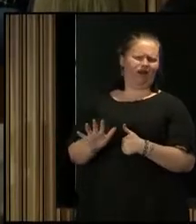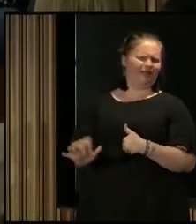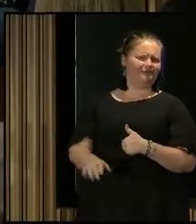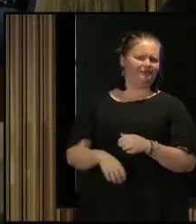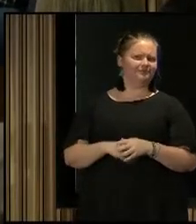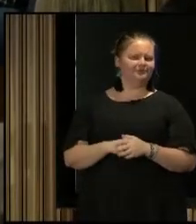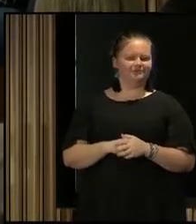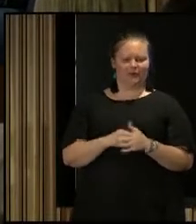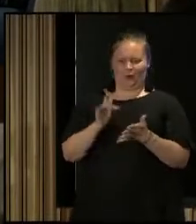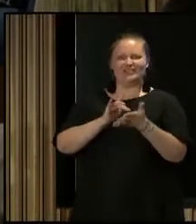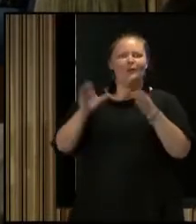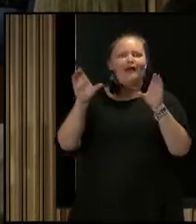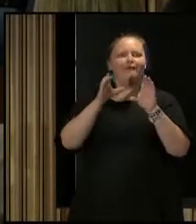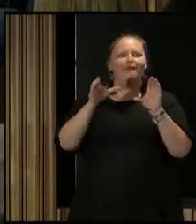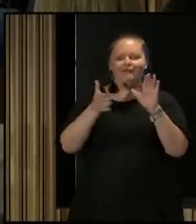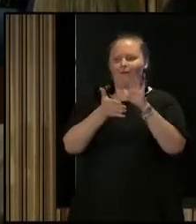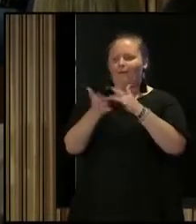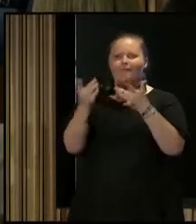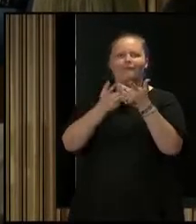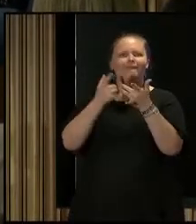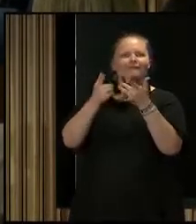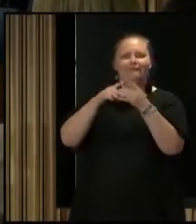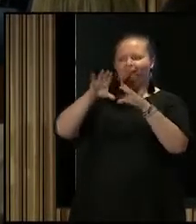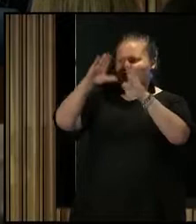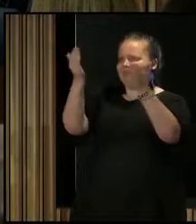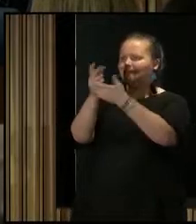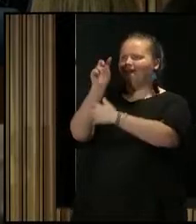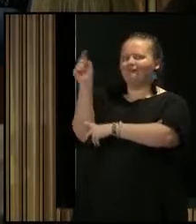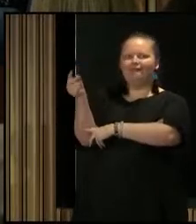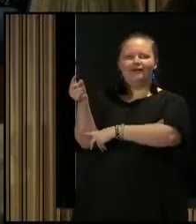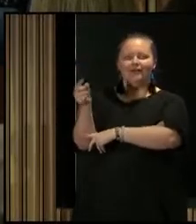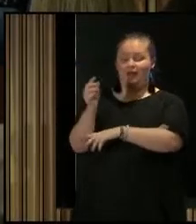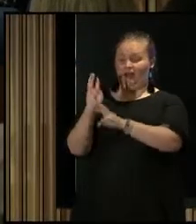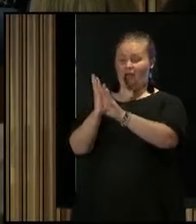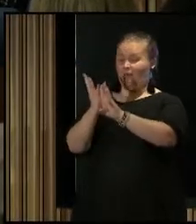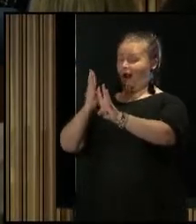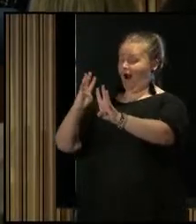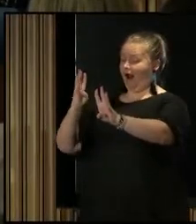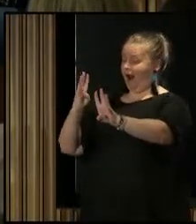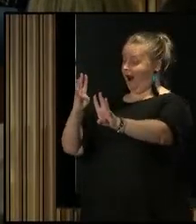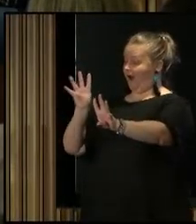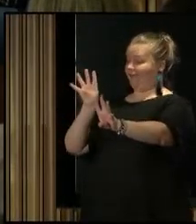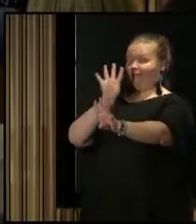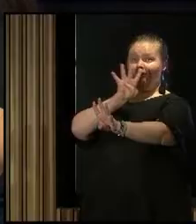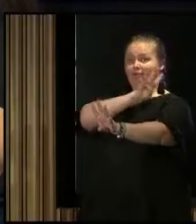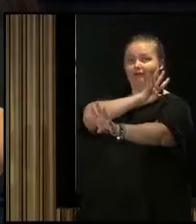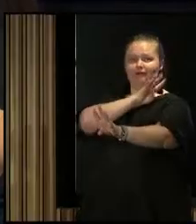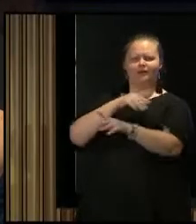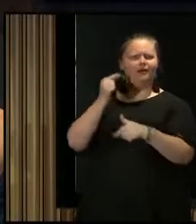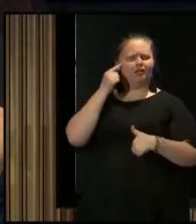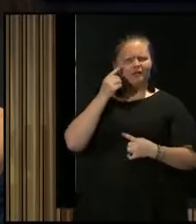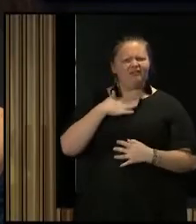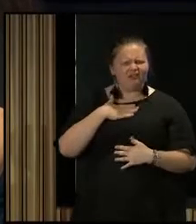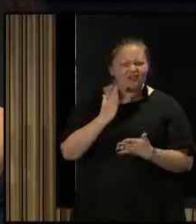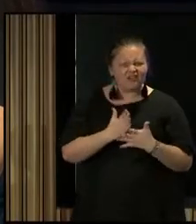sold out a choir show in another continent, and there was this big line around the block of hundreds of people in San Francisco, and I thought to myself, like, is this